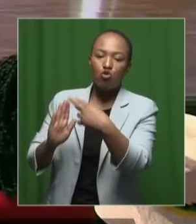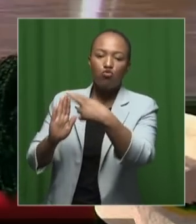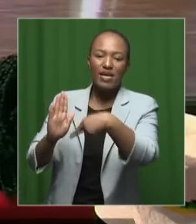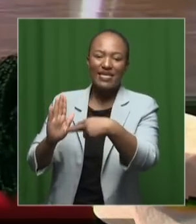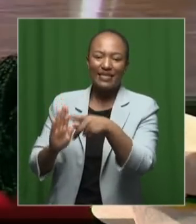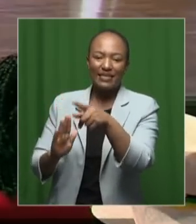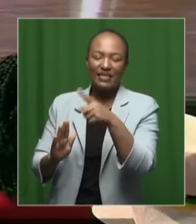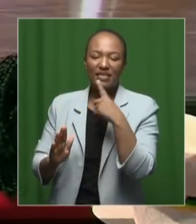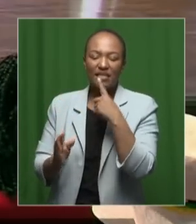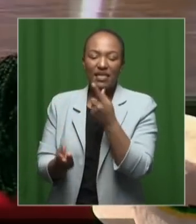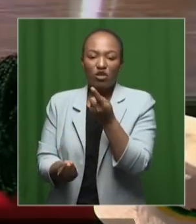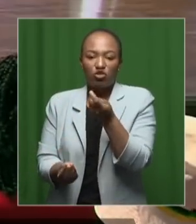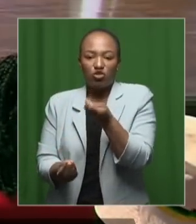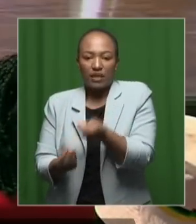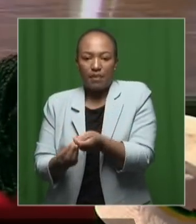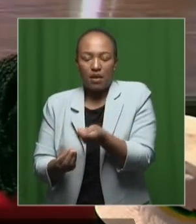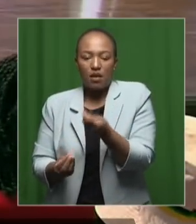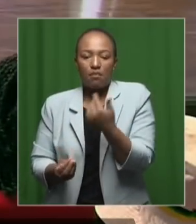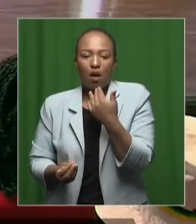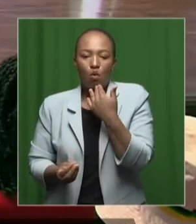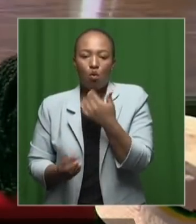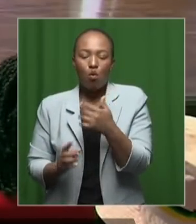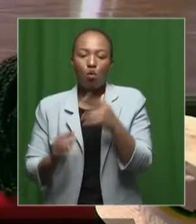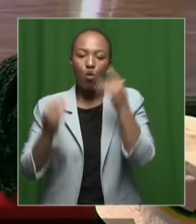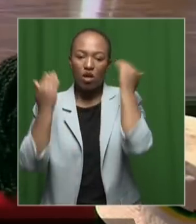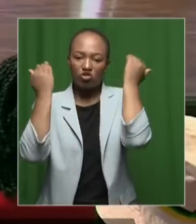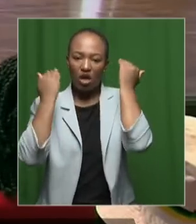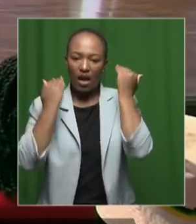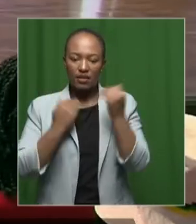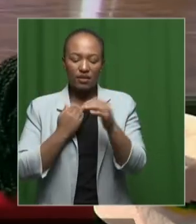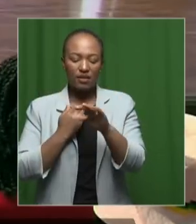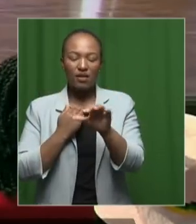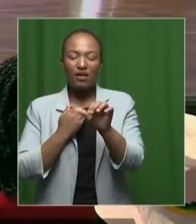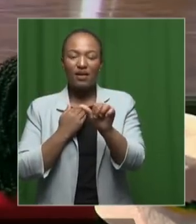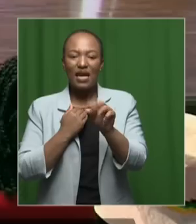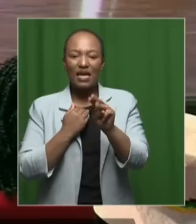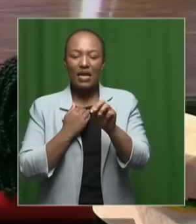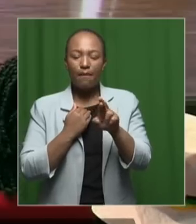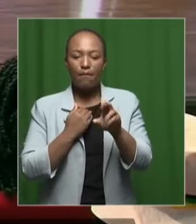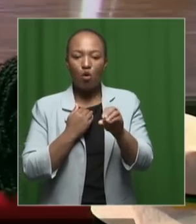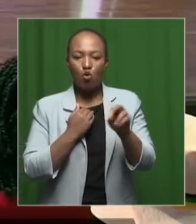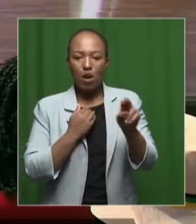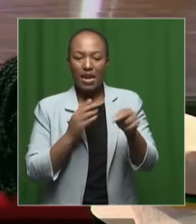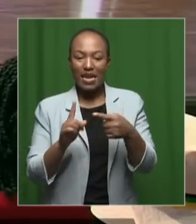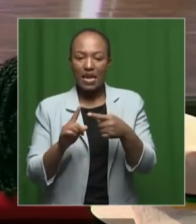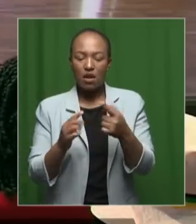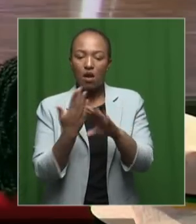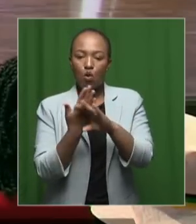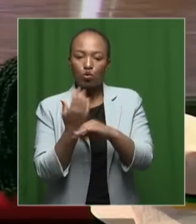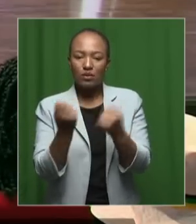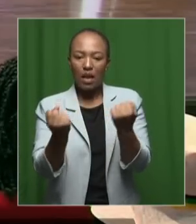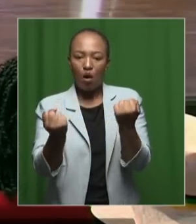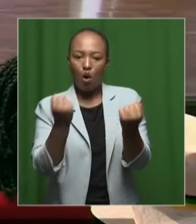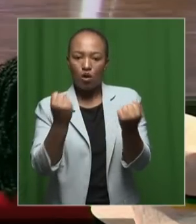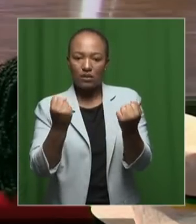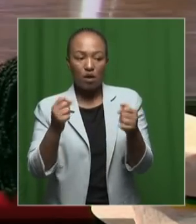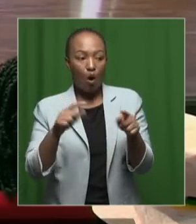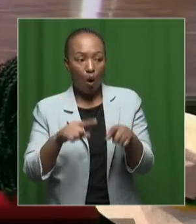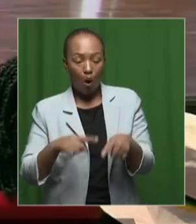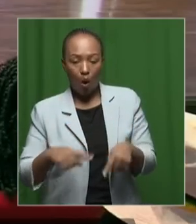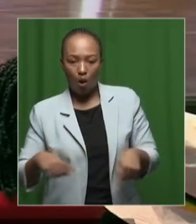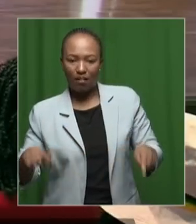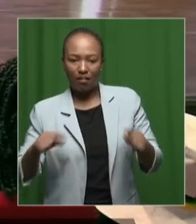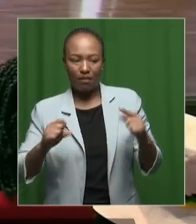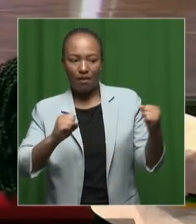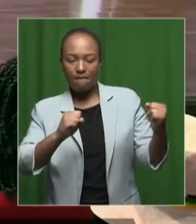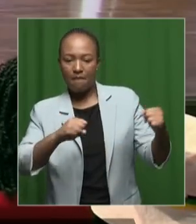judgment done by Judge Cameron in the Constitutional Court, which is unanimous judgment,